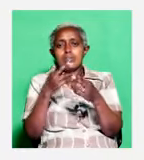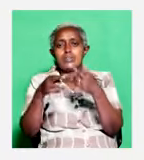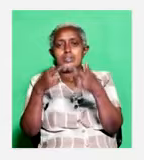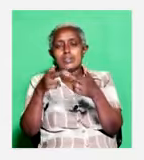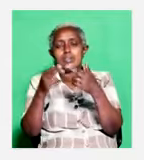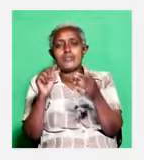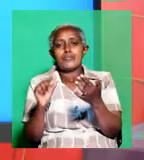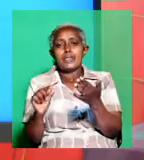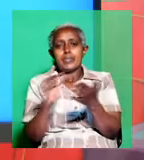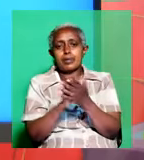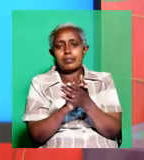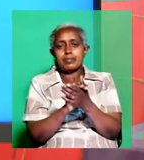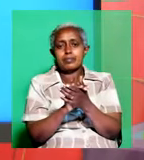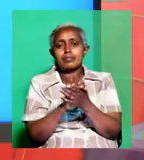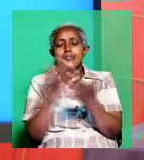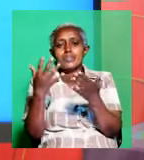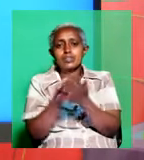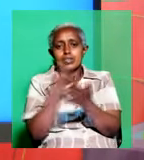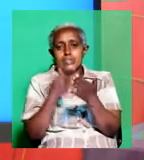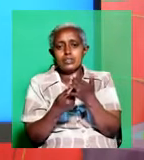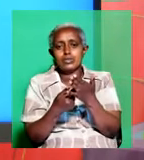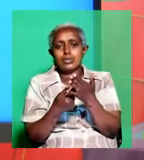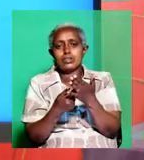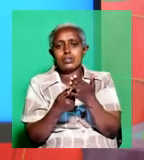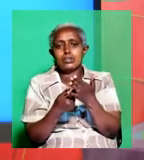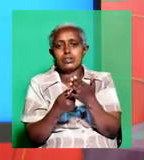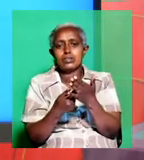relative minimum. If you take this one,